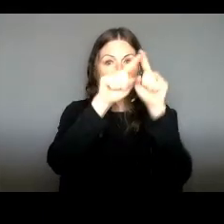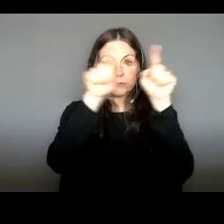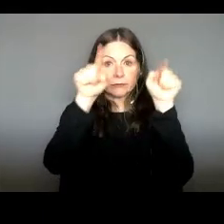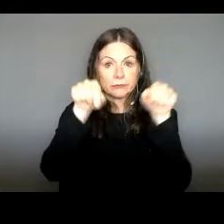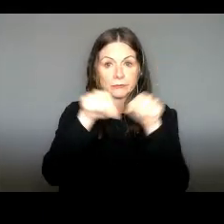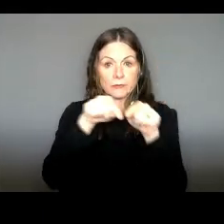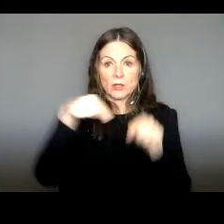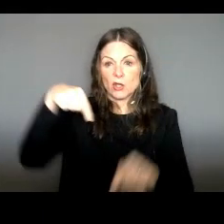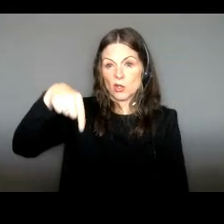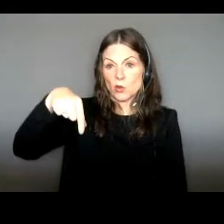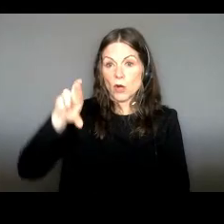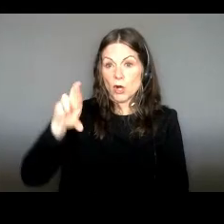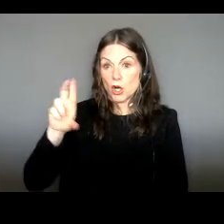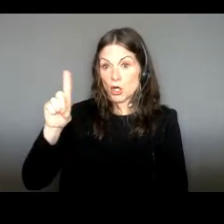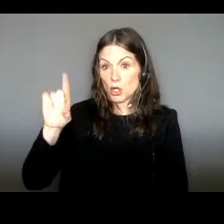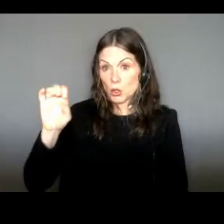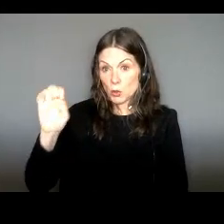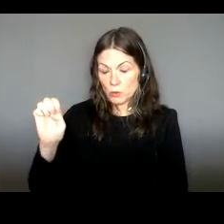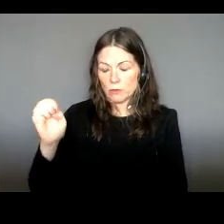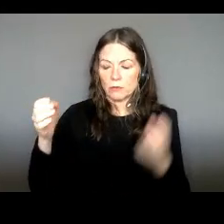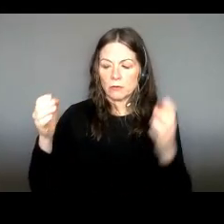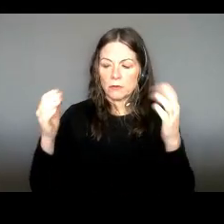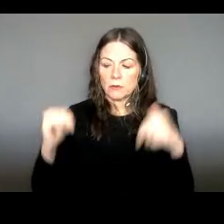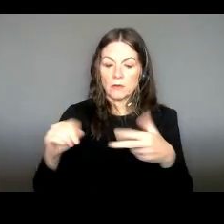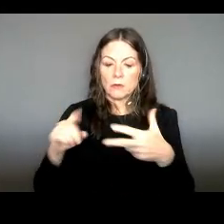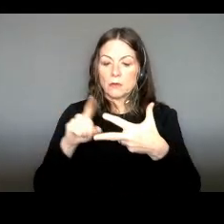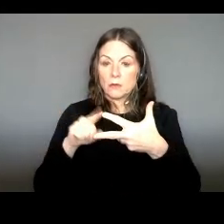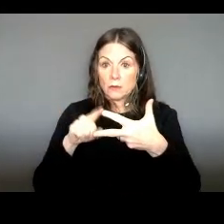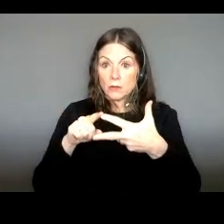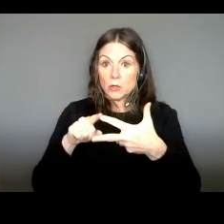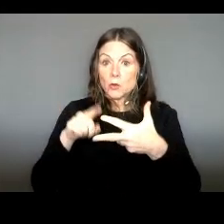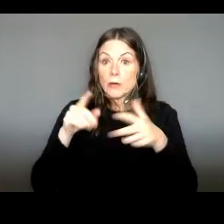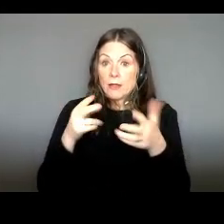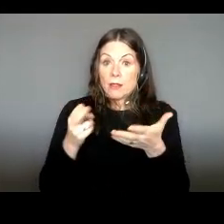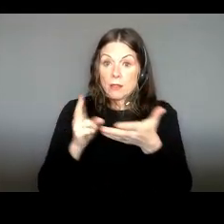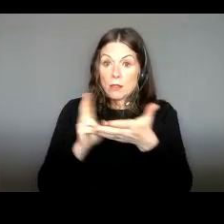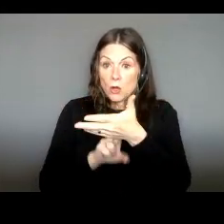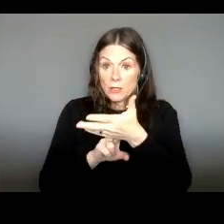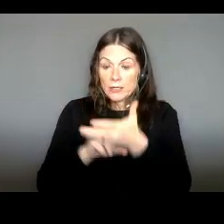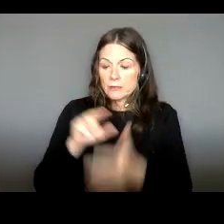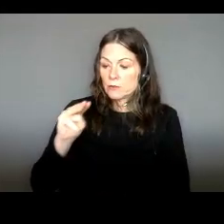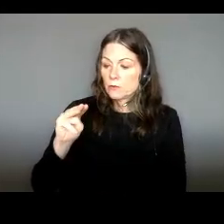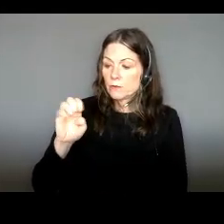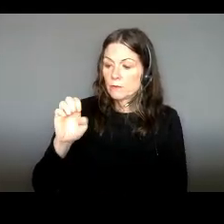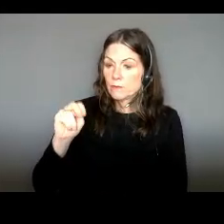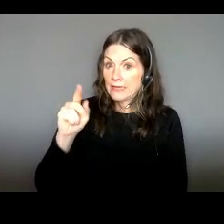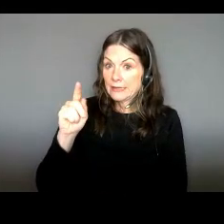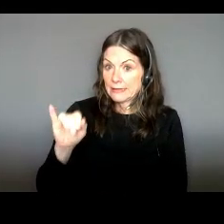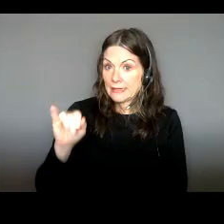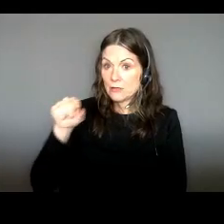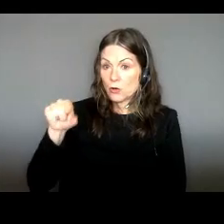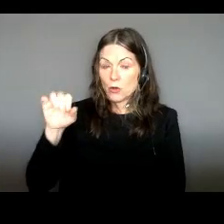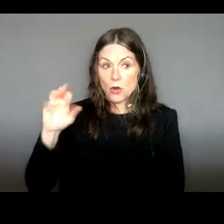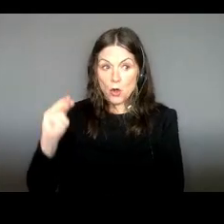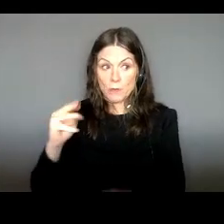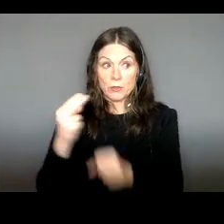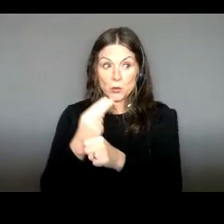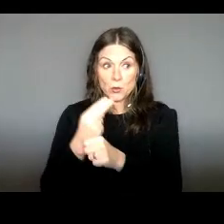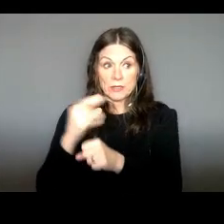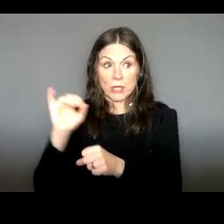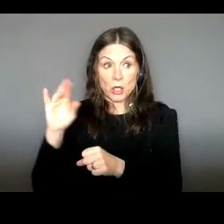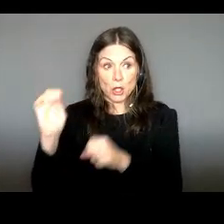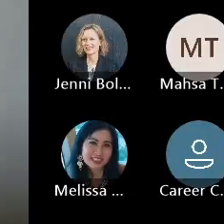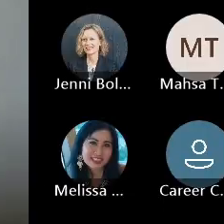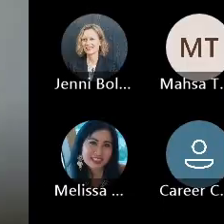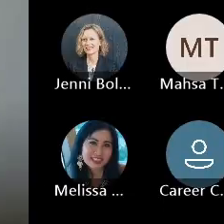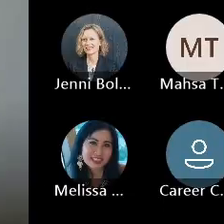now. You can also log into menti.com and use the code you see on the slide. It's